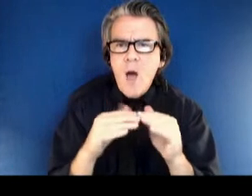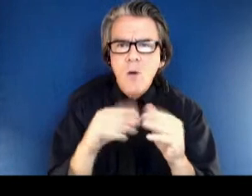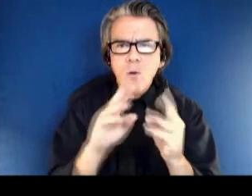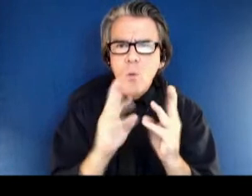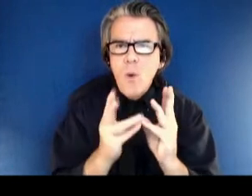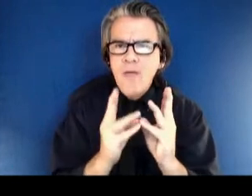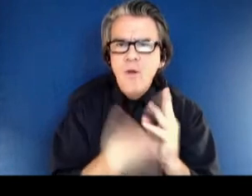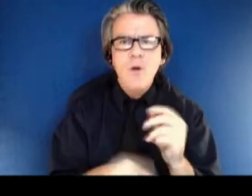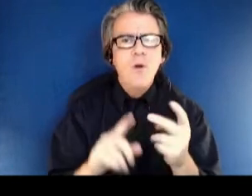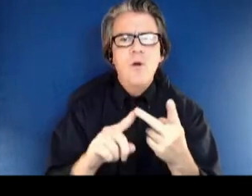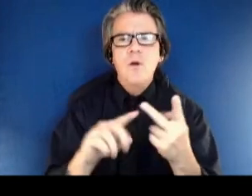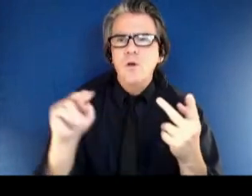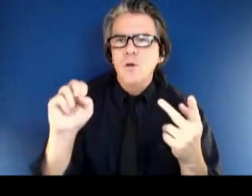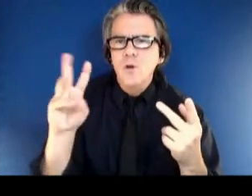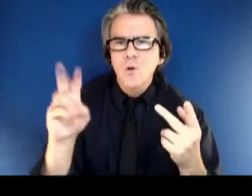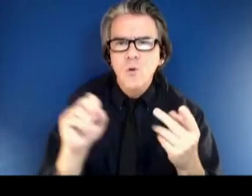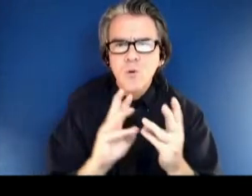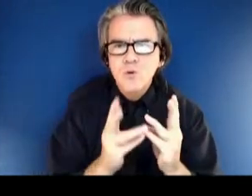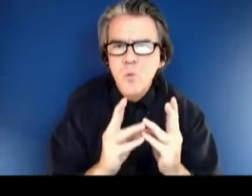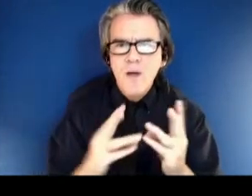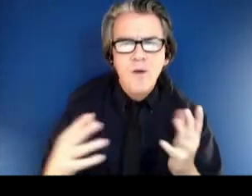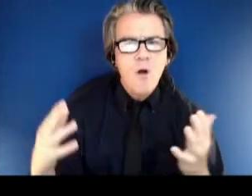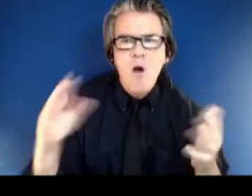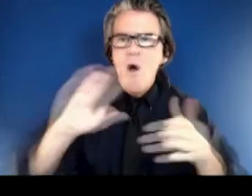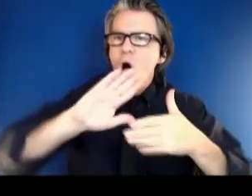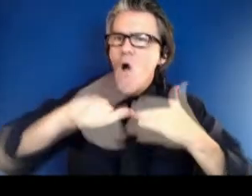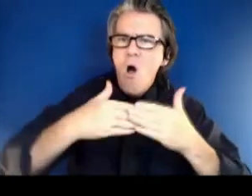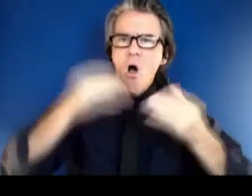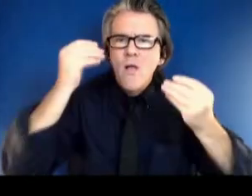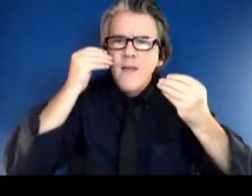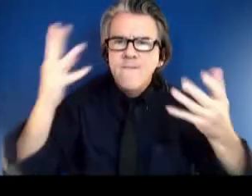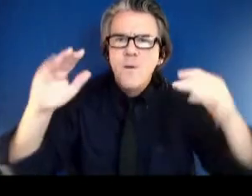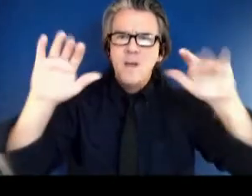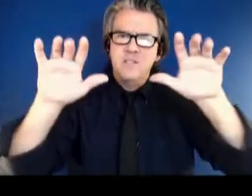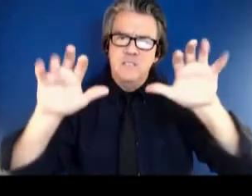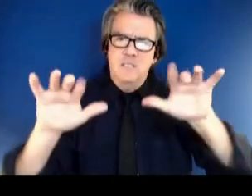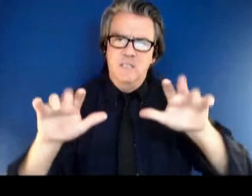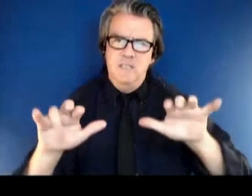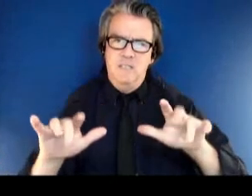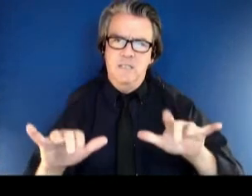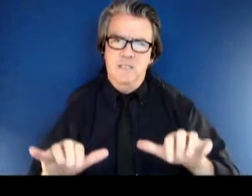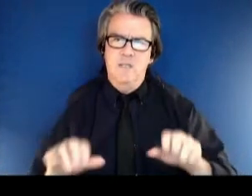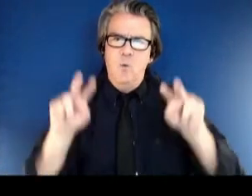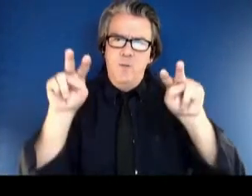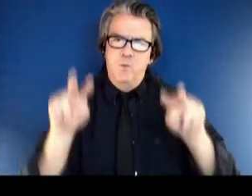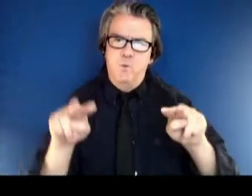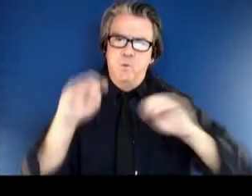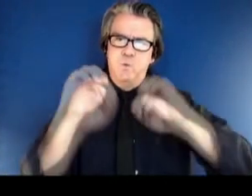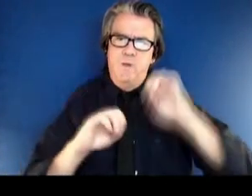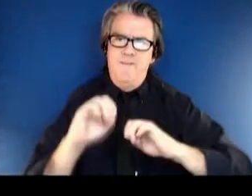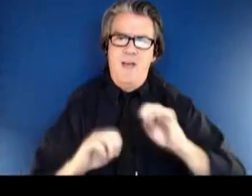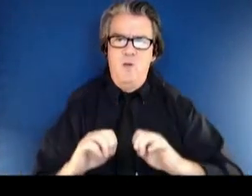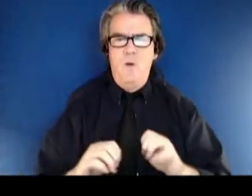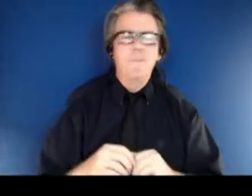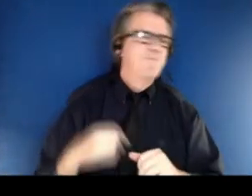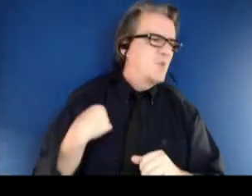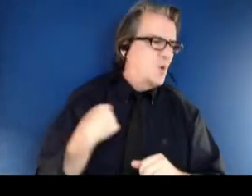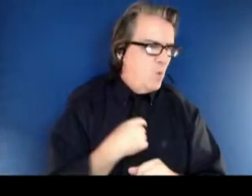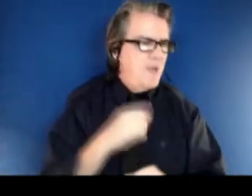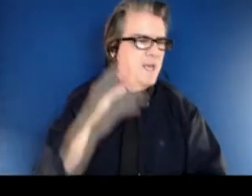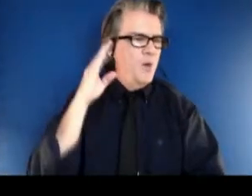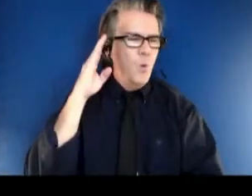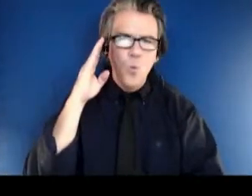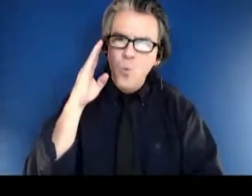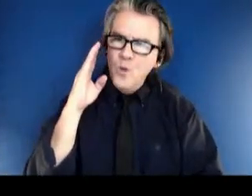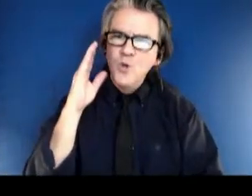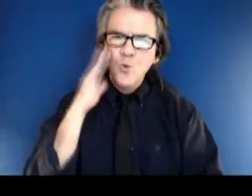that we have had a historic fire season this year, and it has been extremely challenging for many, and we are now and will continue